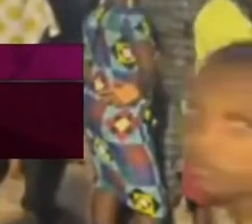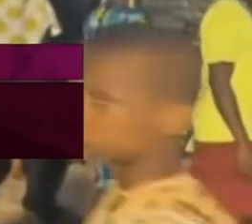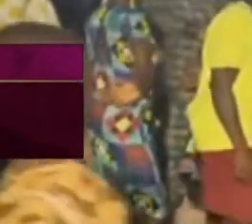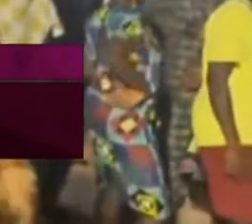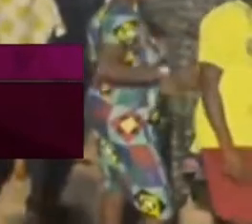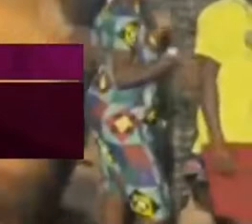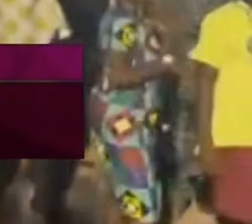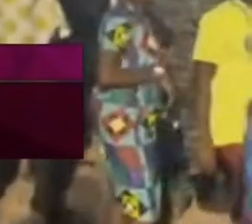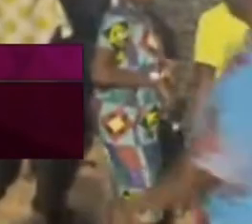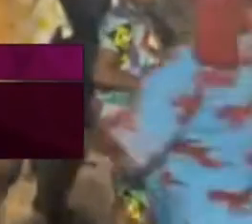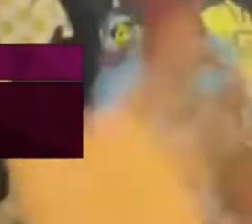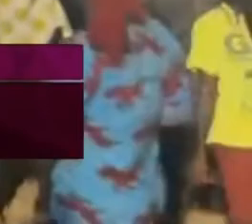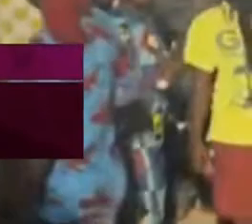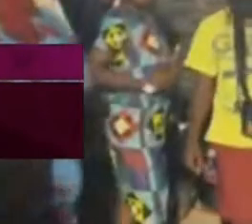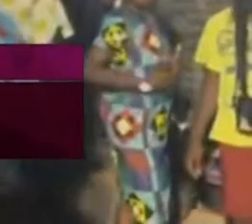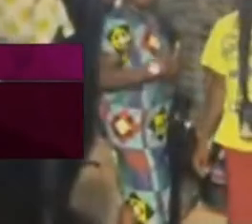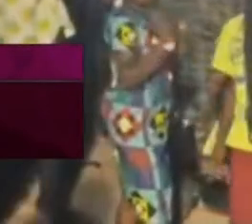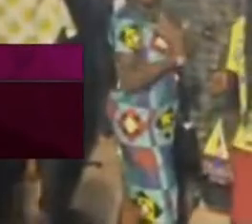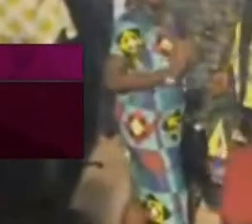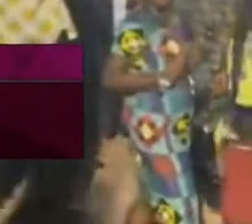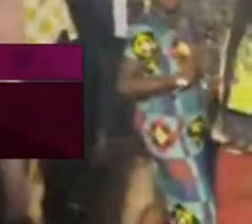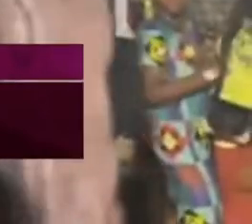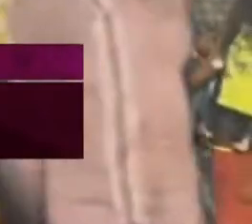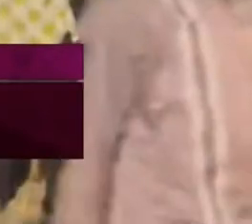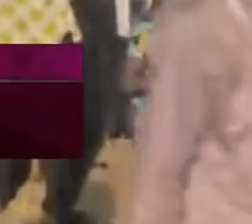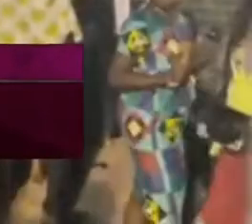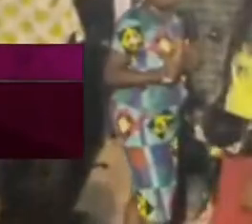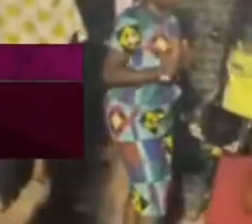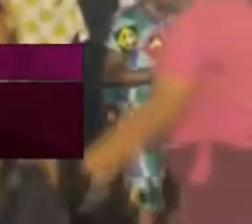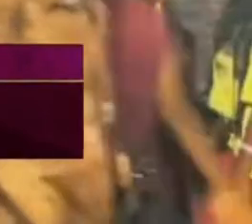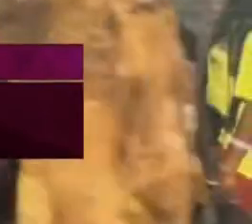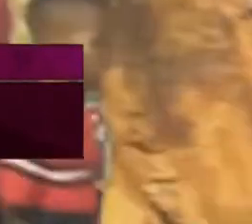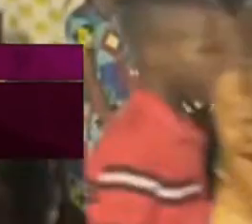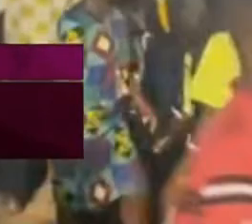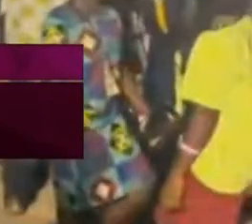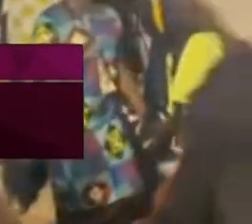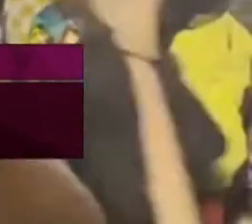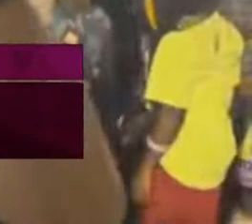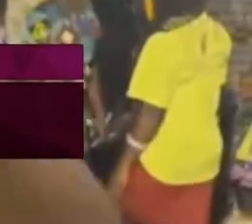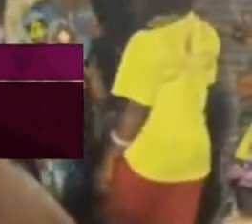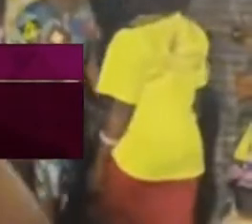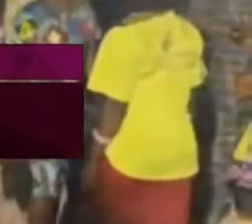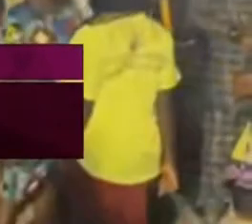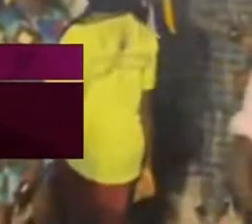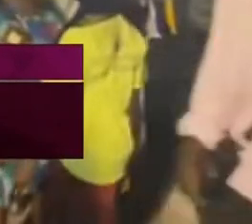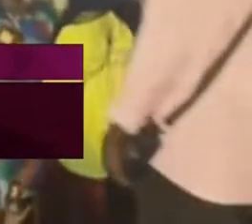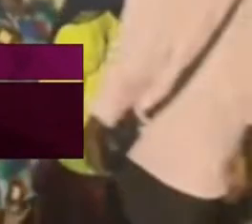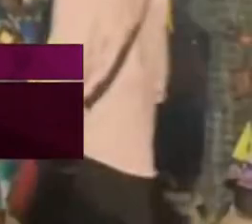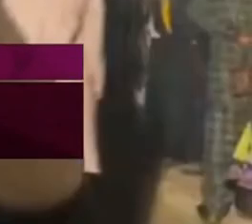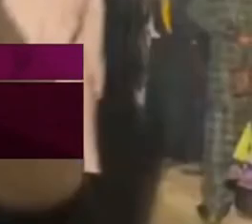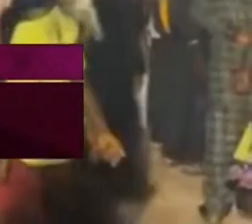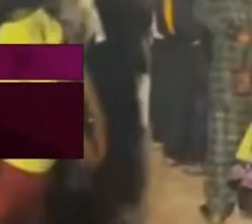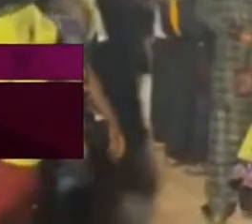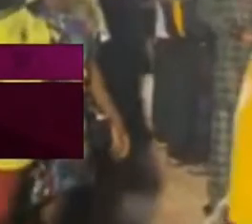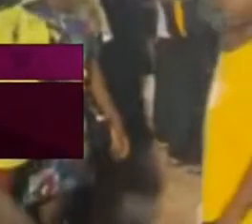invite your loved ones, and after the miracle prayer, do not forget to share your testimonies with us. Go to the comment section